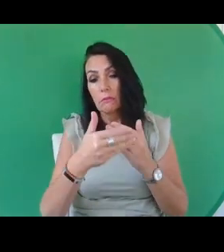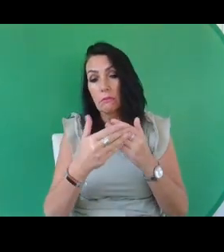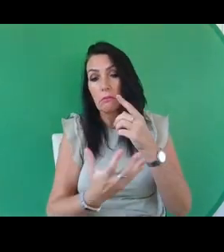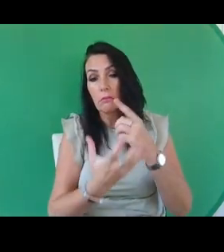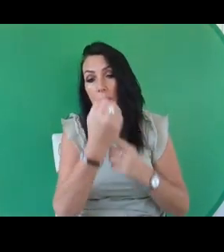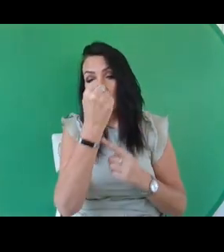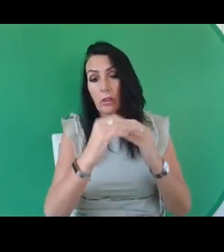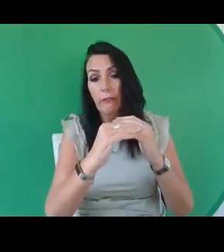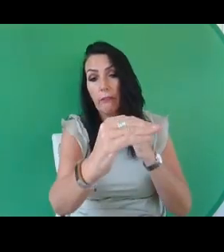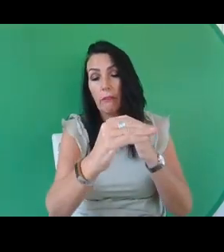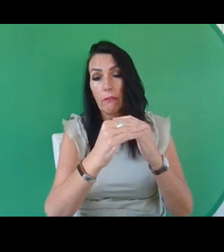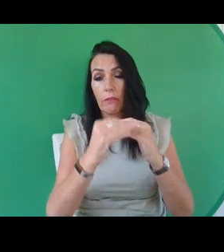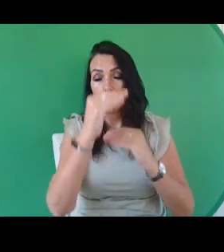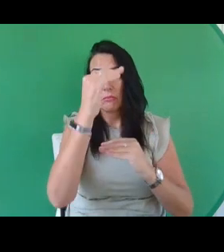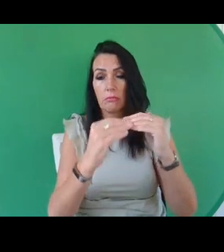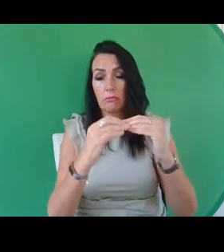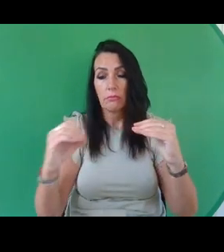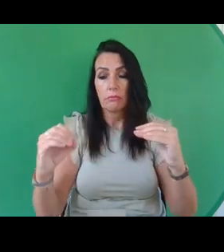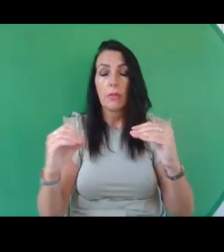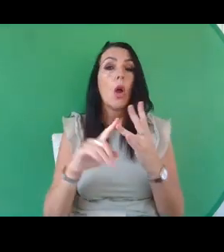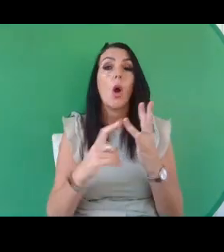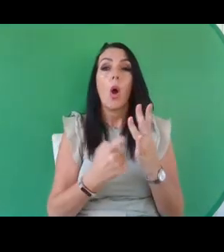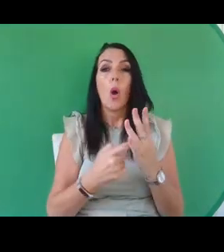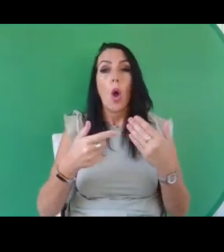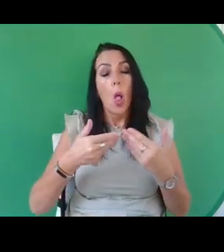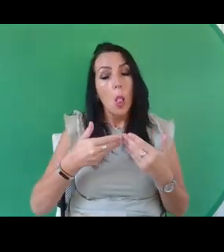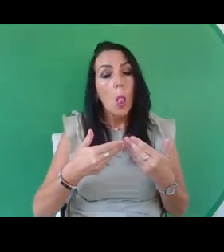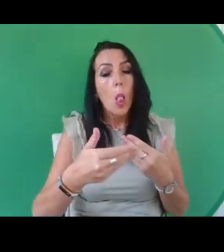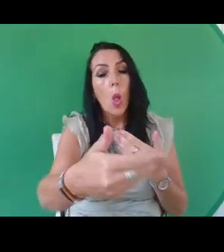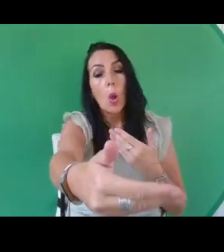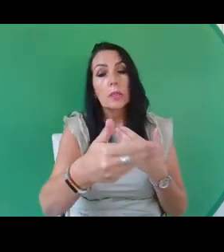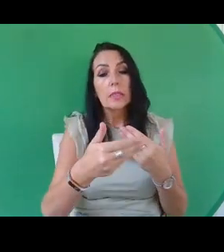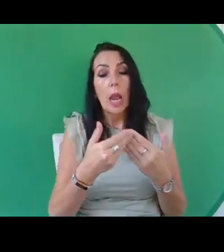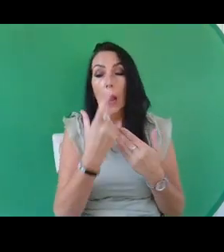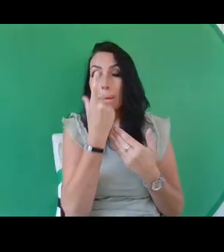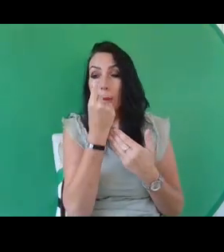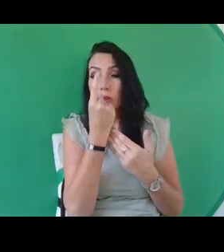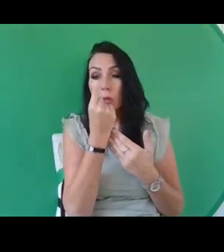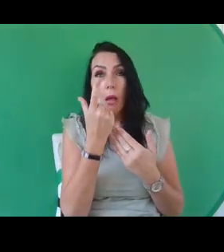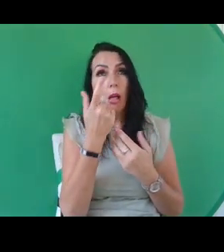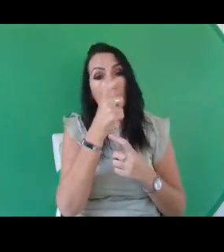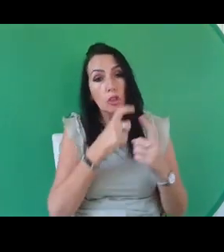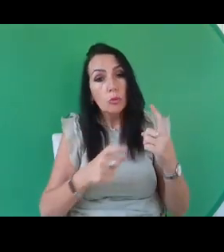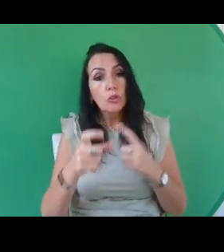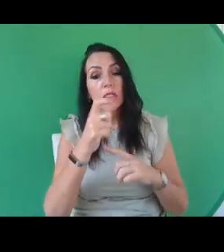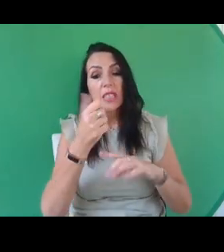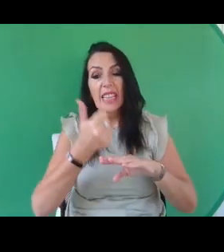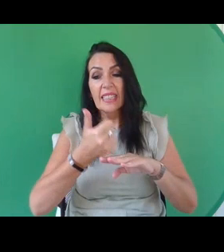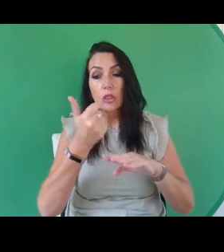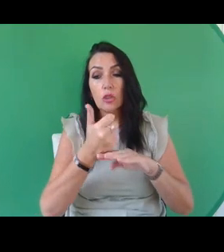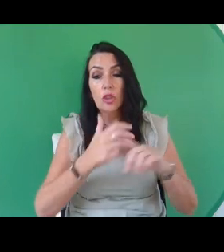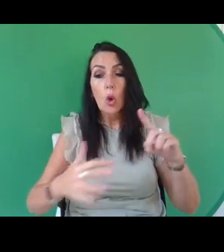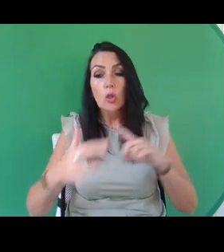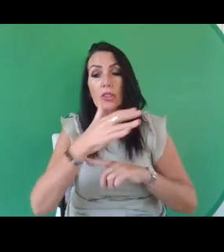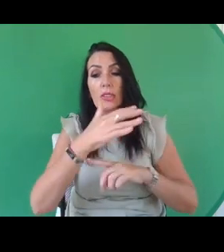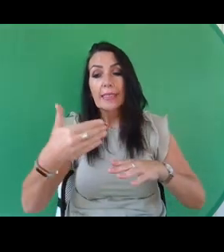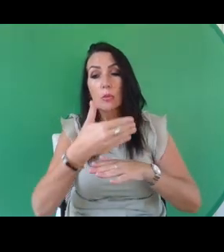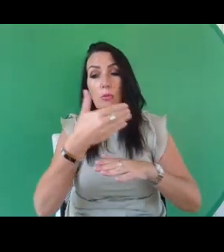needs, or the long-term viability of a community, institution, or societal